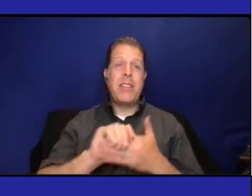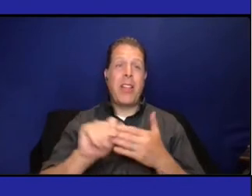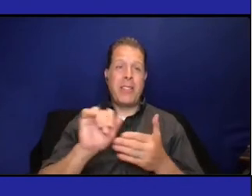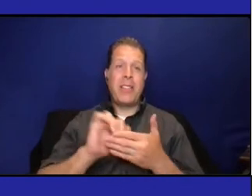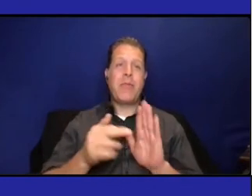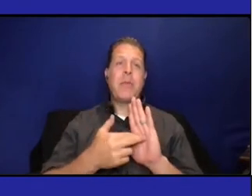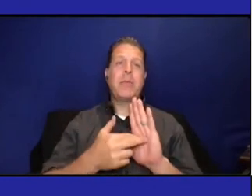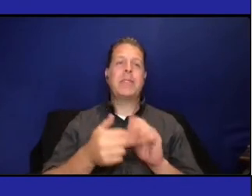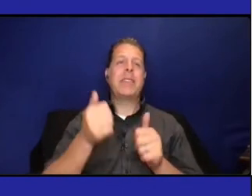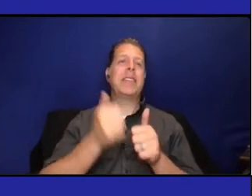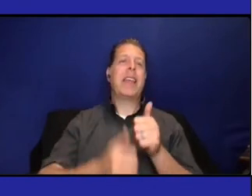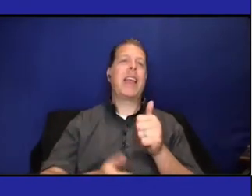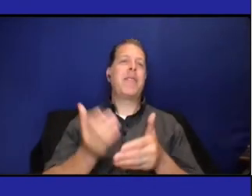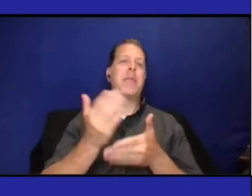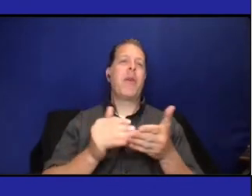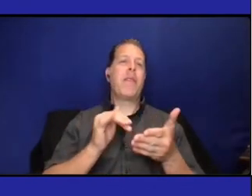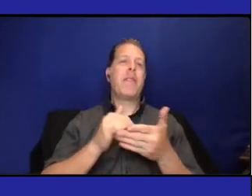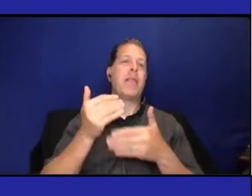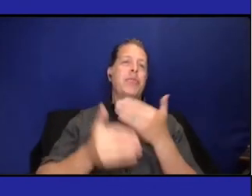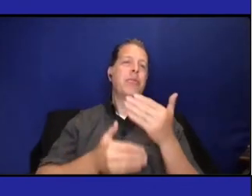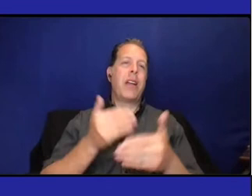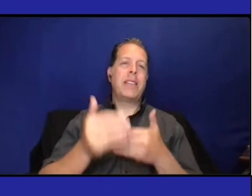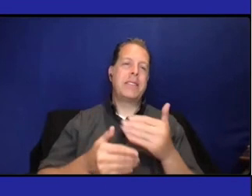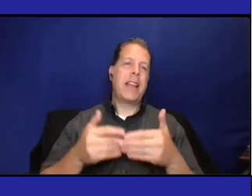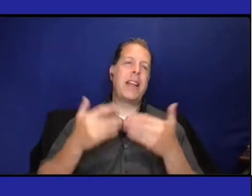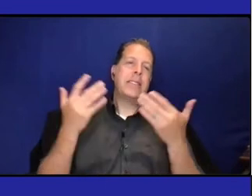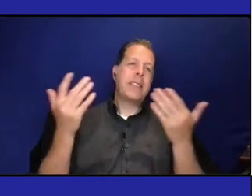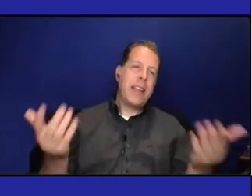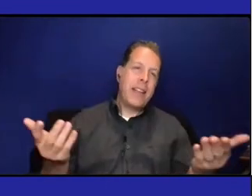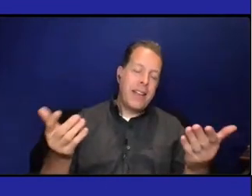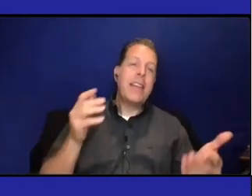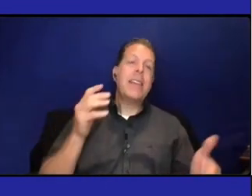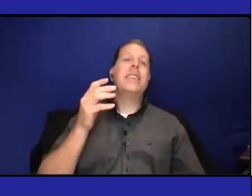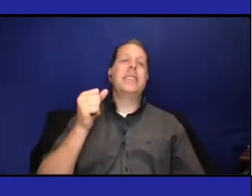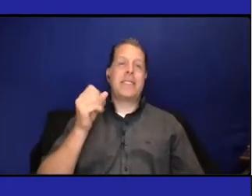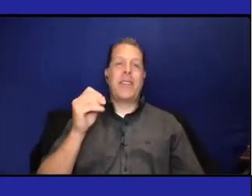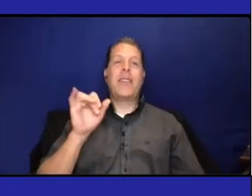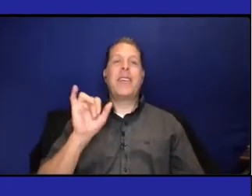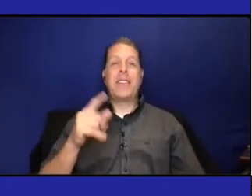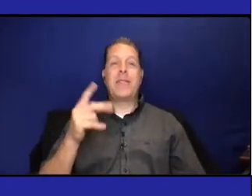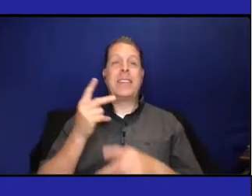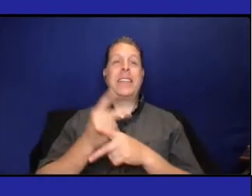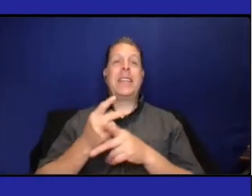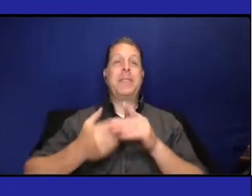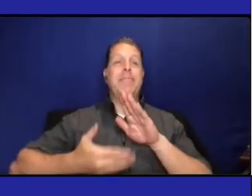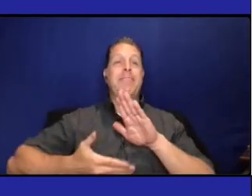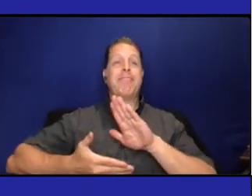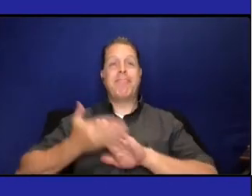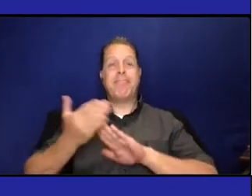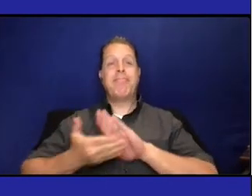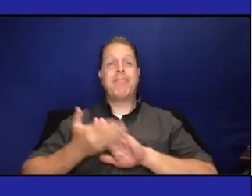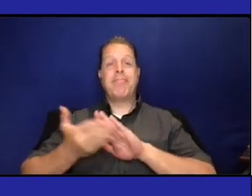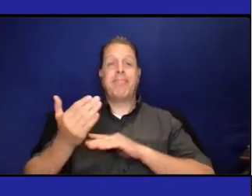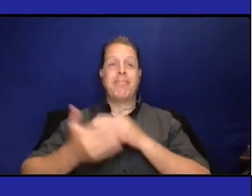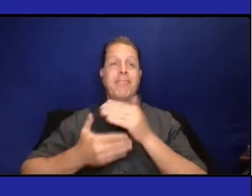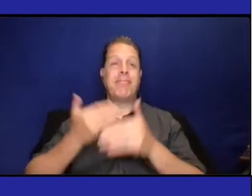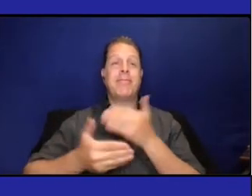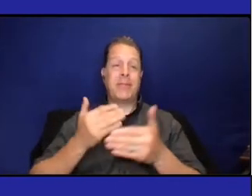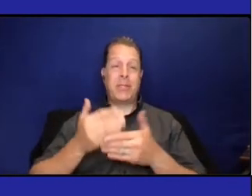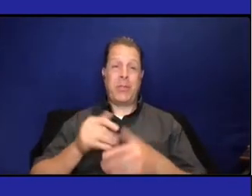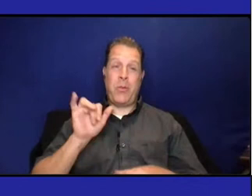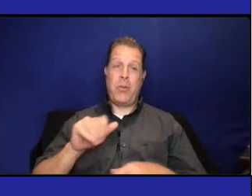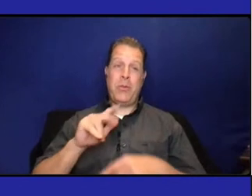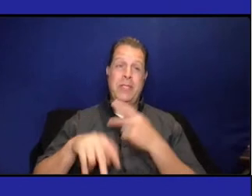of that process. And that's what keeps us running. And so these kinds of